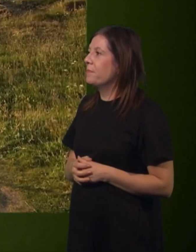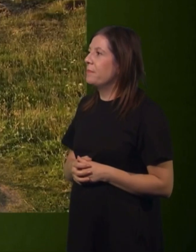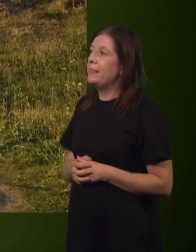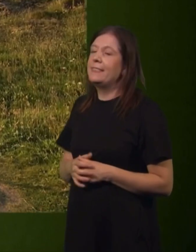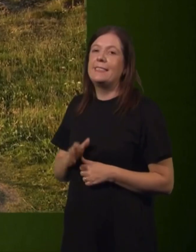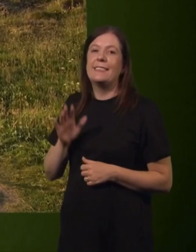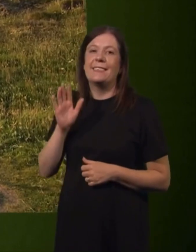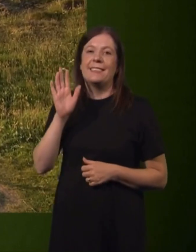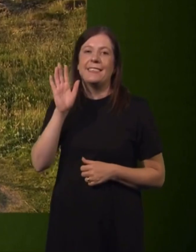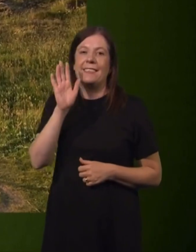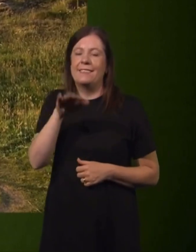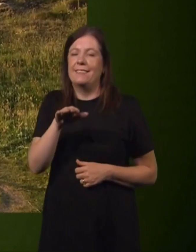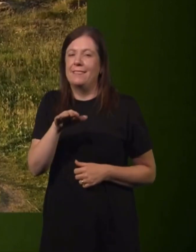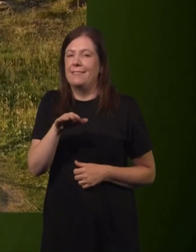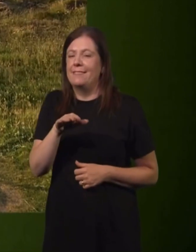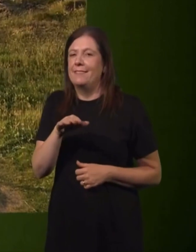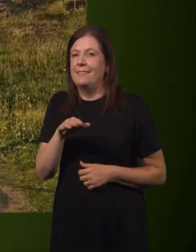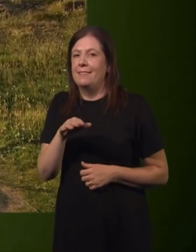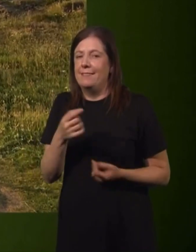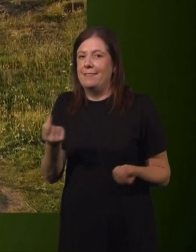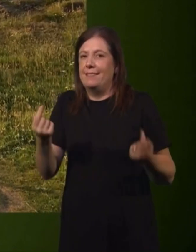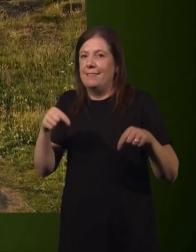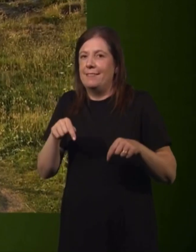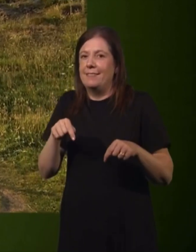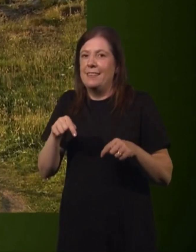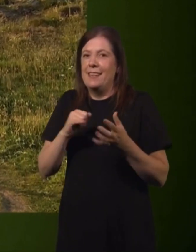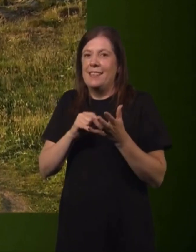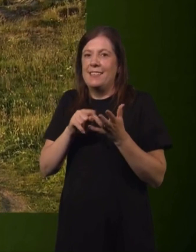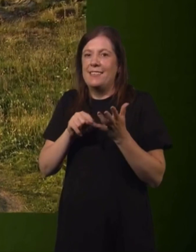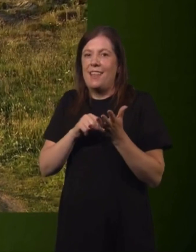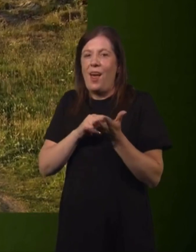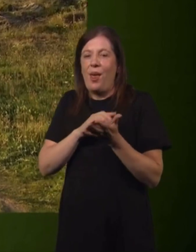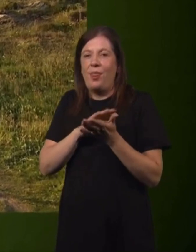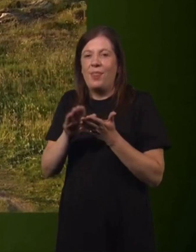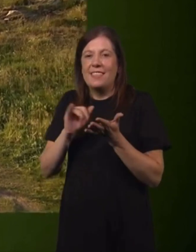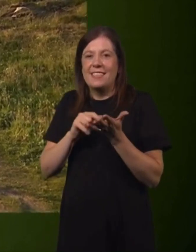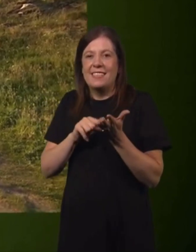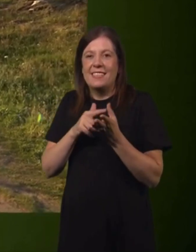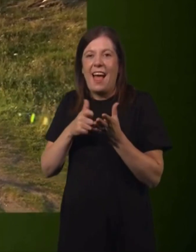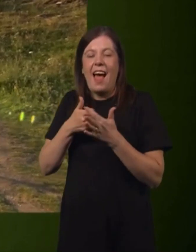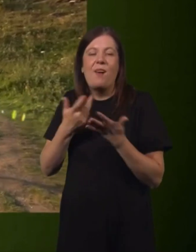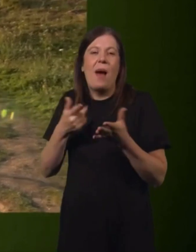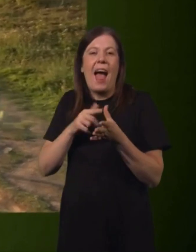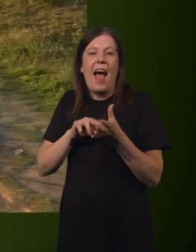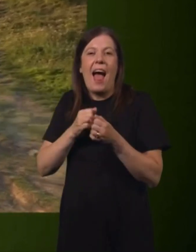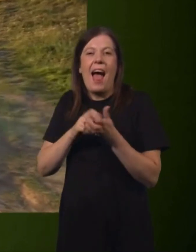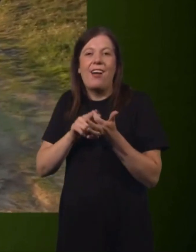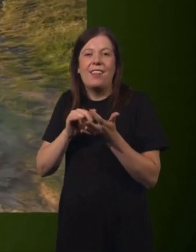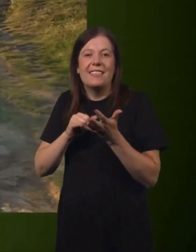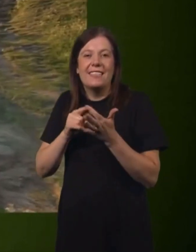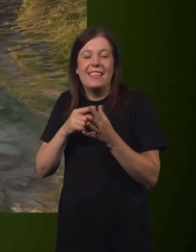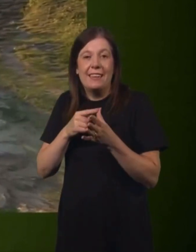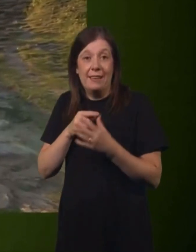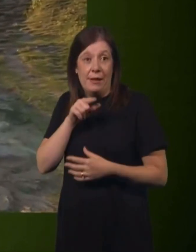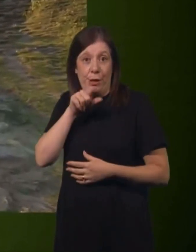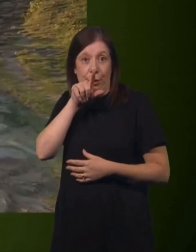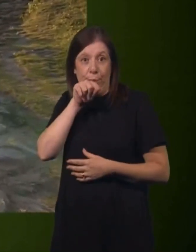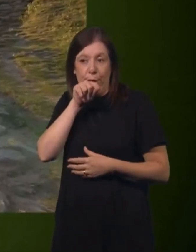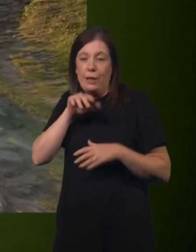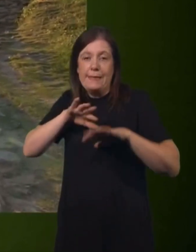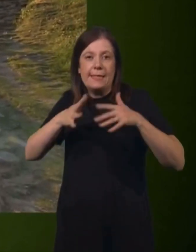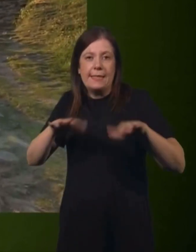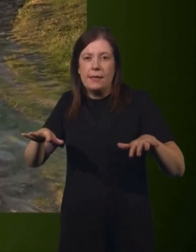Well, yeah, a little bit of a clue there. But welcome back to South Stack on Anglesey Island. We've been talking about sea cliffs and seabirds, but there